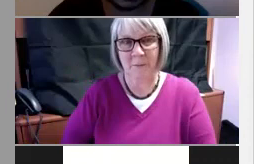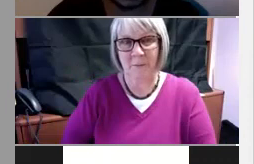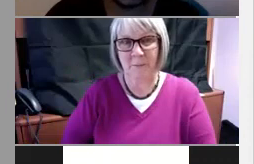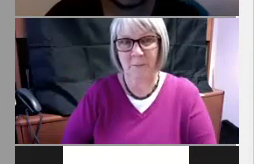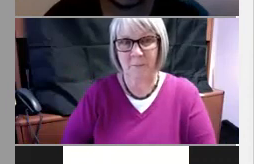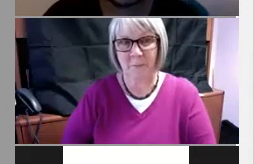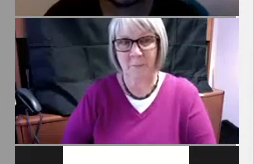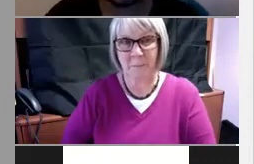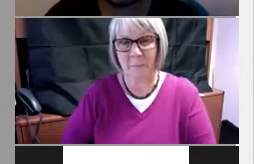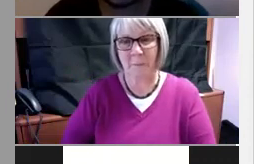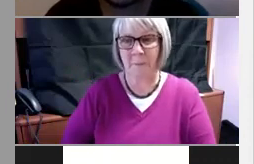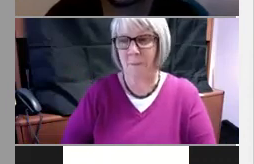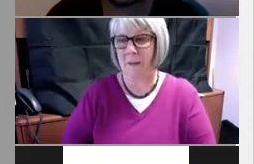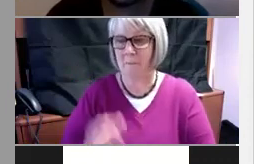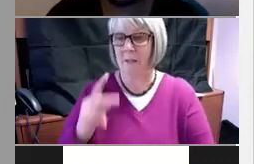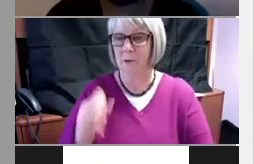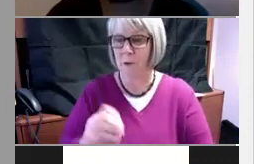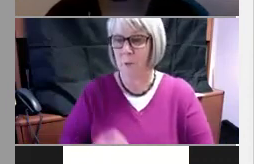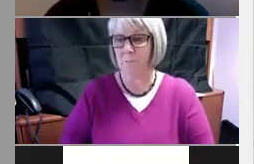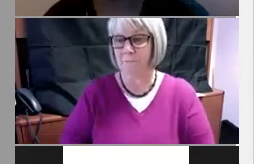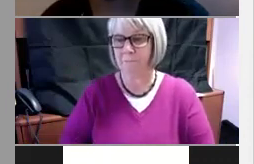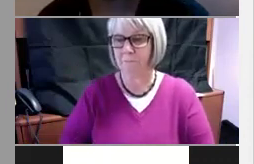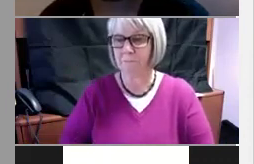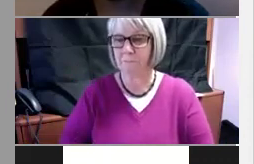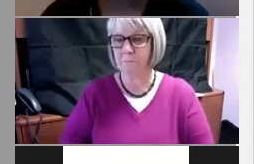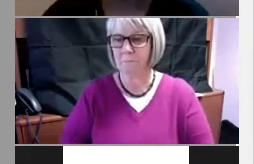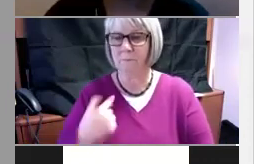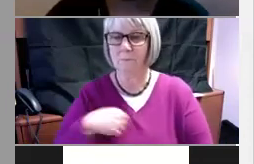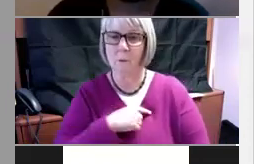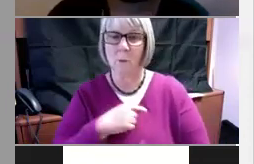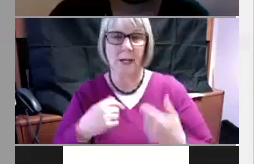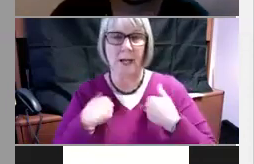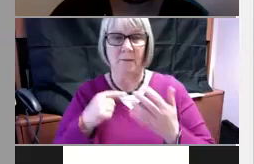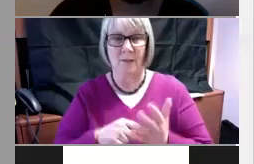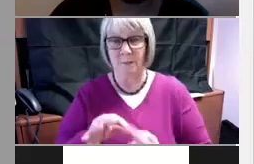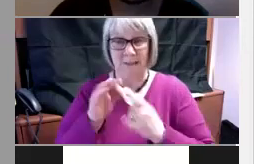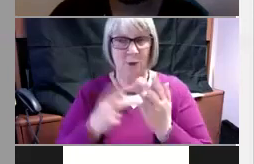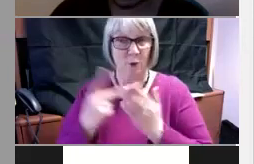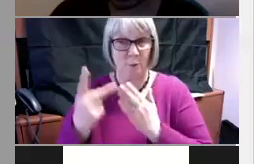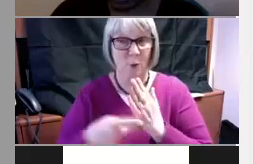Cool. So we have this particular program.